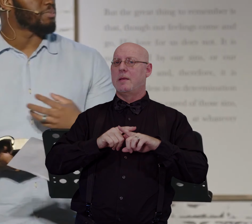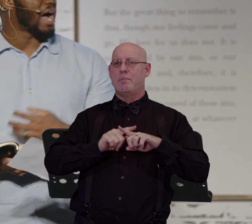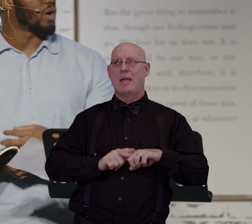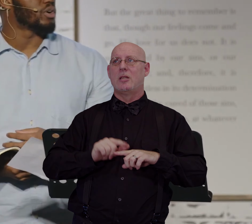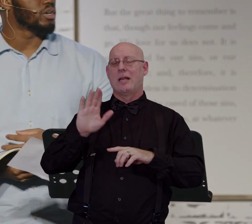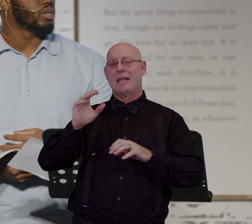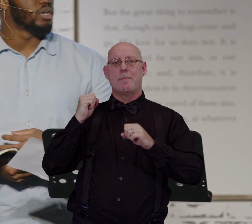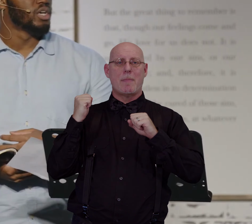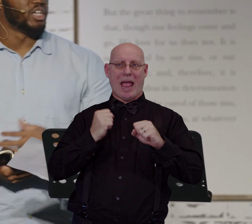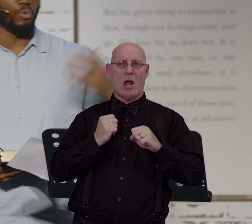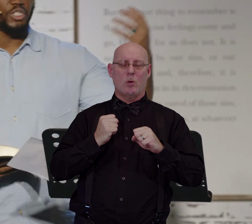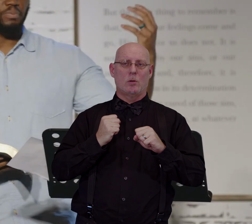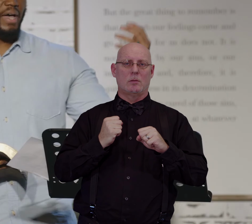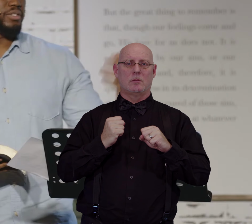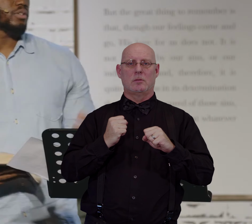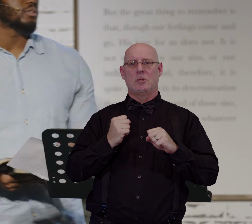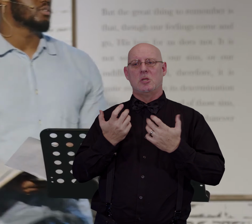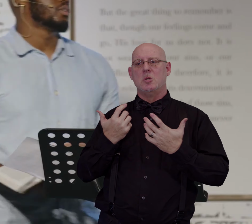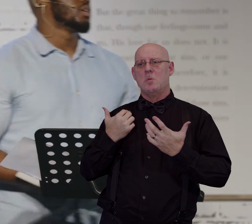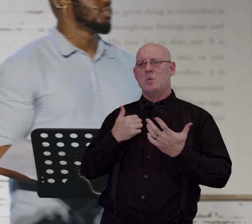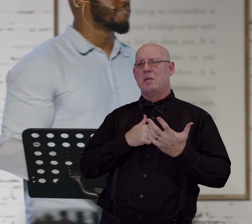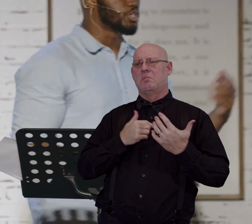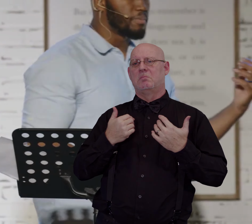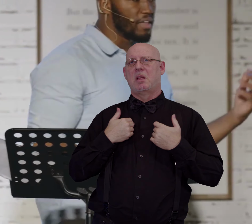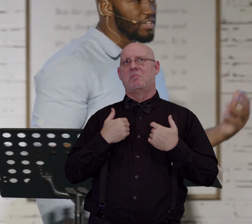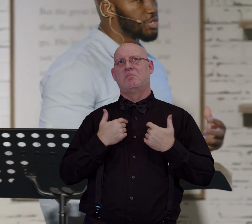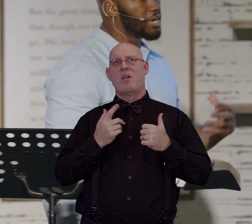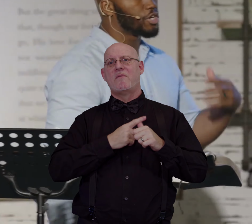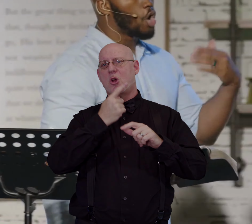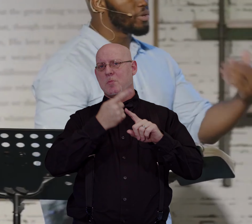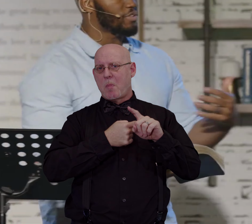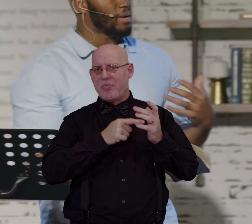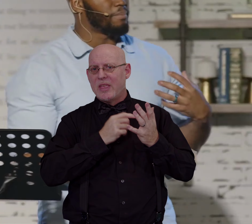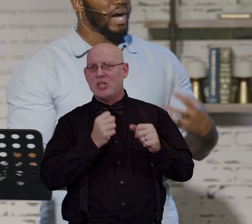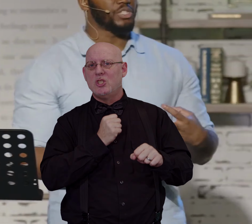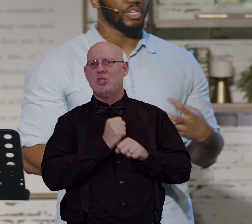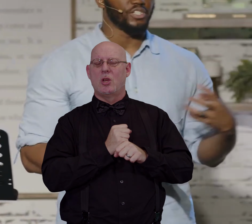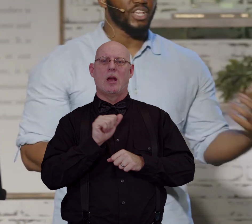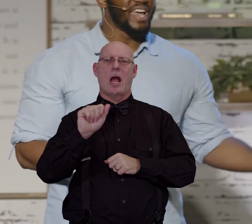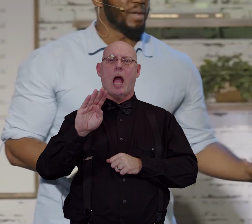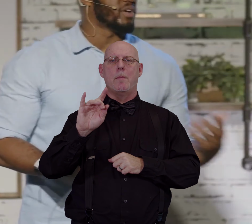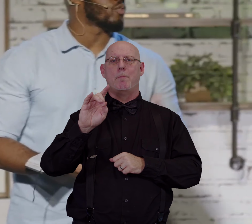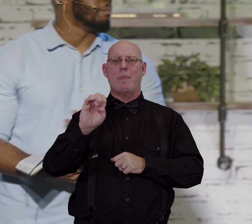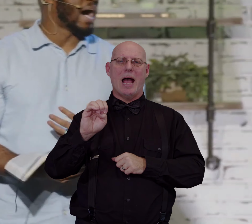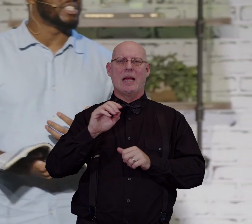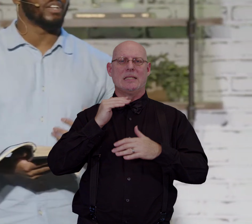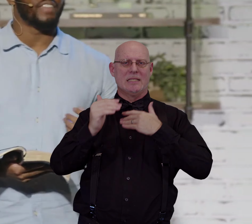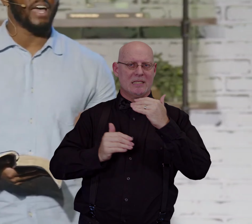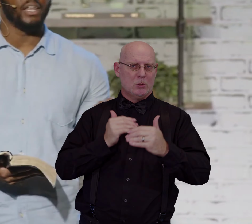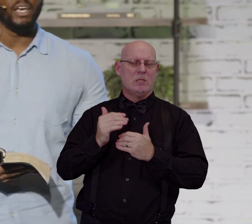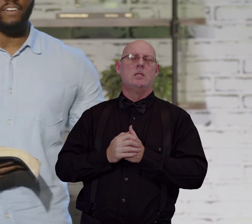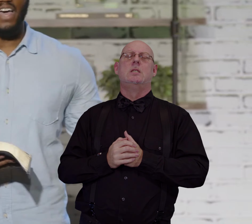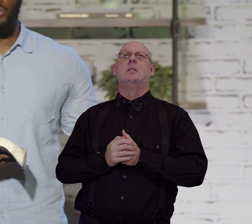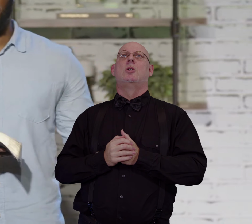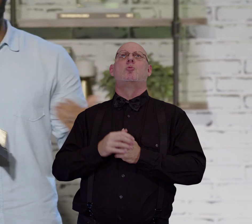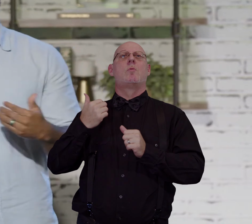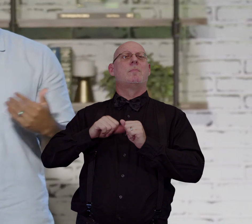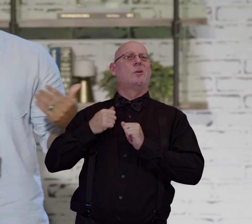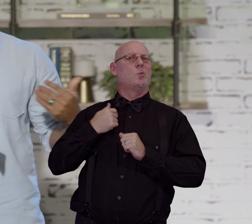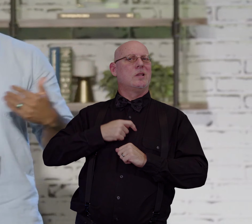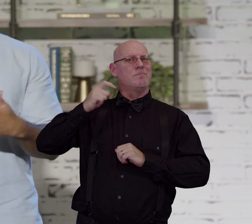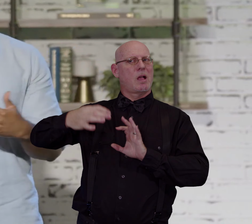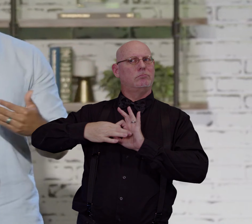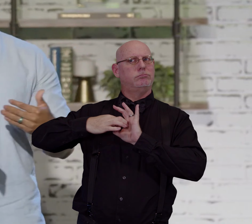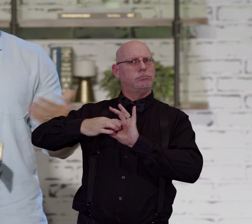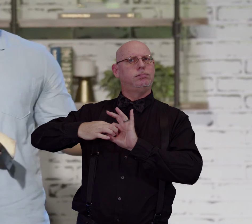of his power. And so we spent the first month this year going through that Abide series and being reminded of that we